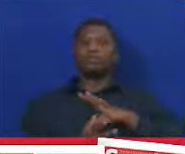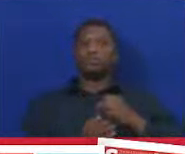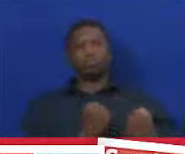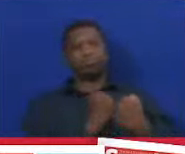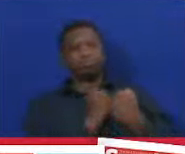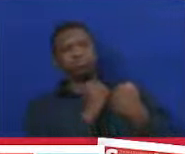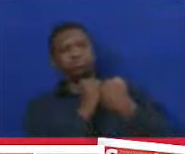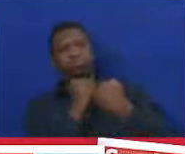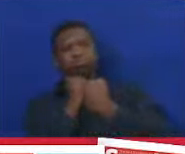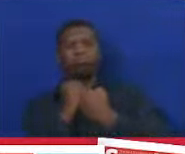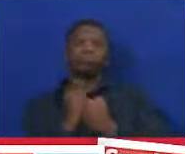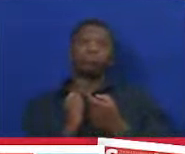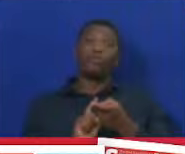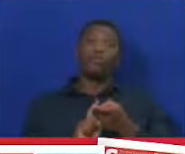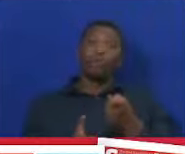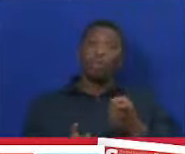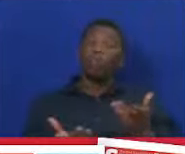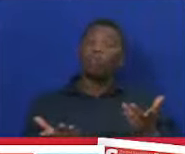other